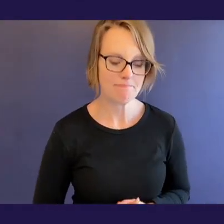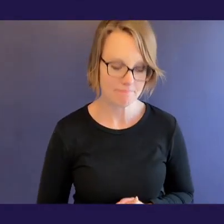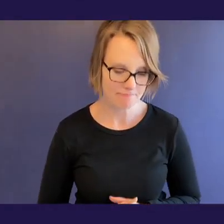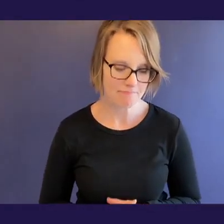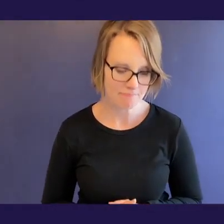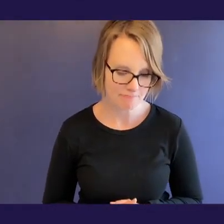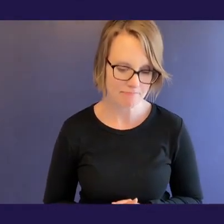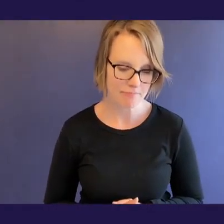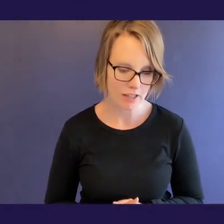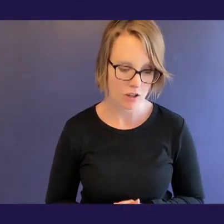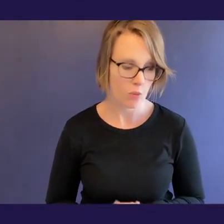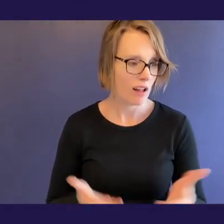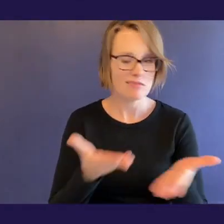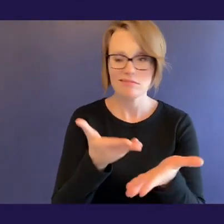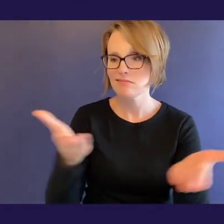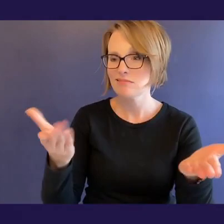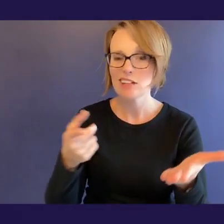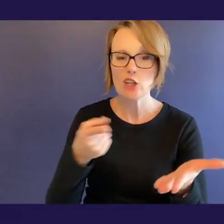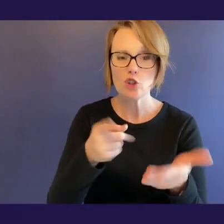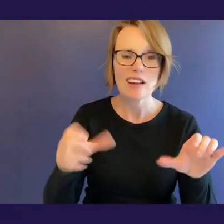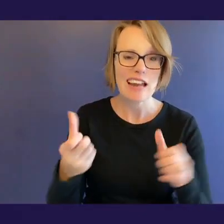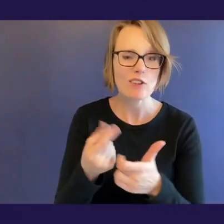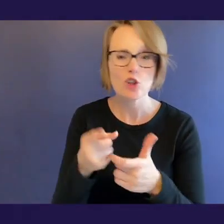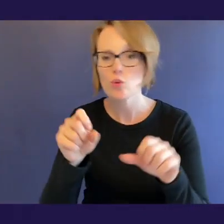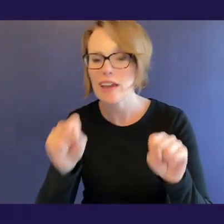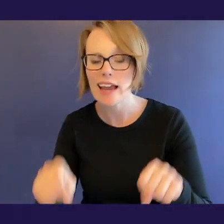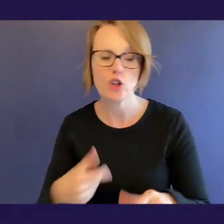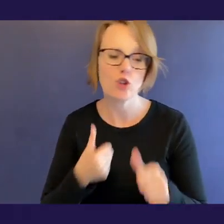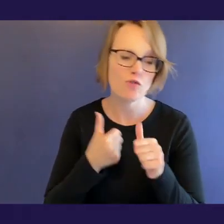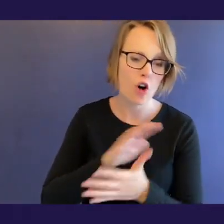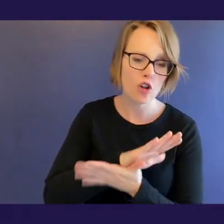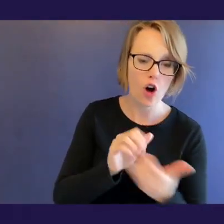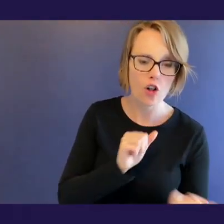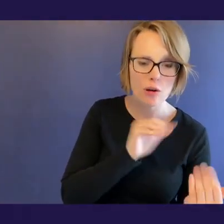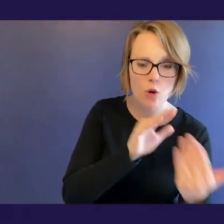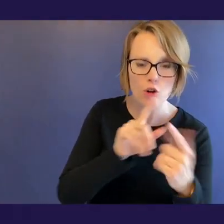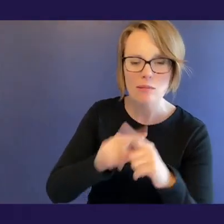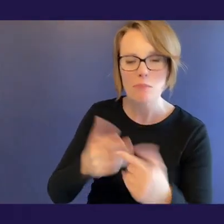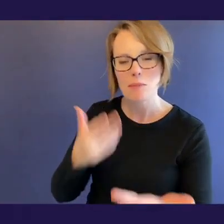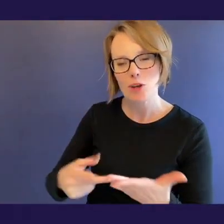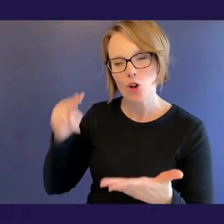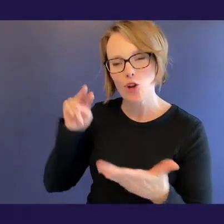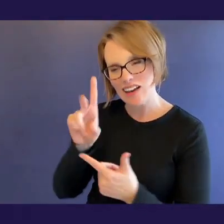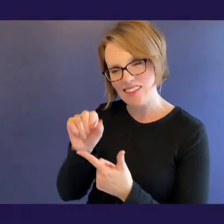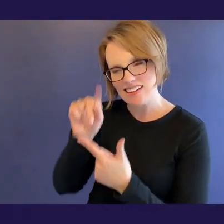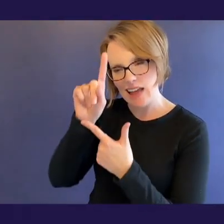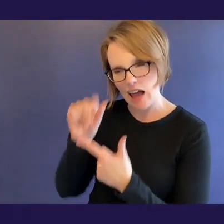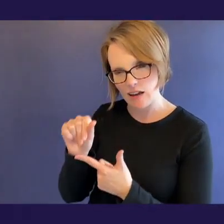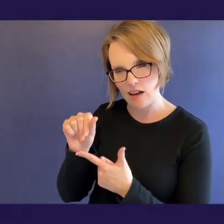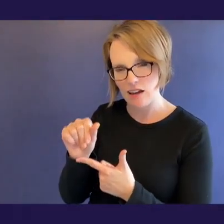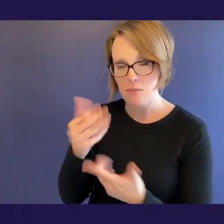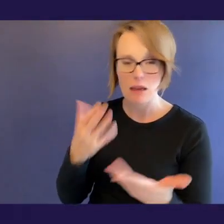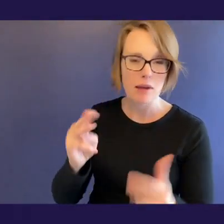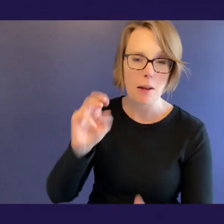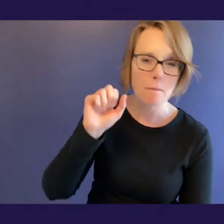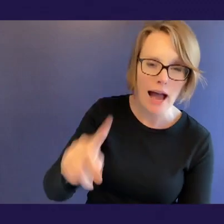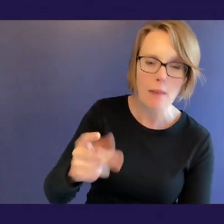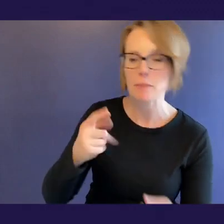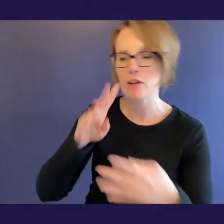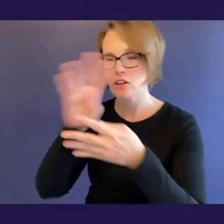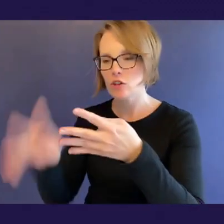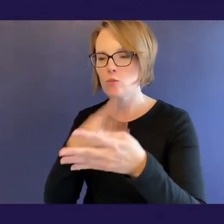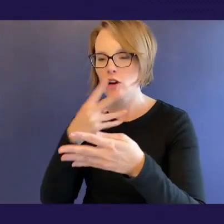the approaches, but you're looking at your map or your spreadsheet, and you can see there's still this region or demographic